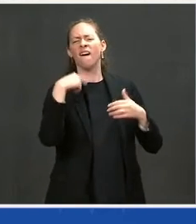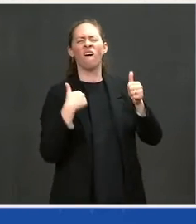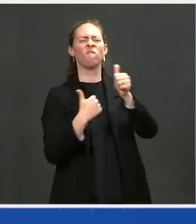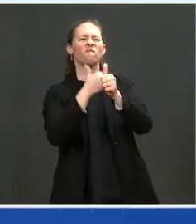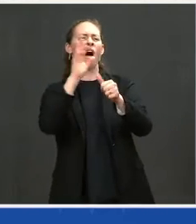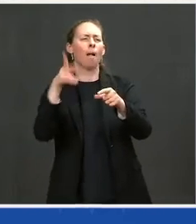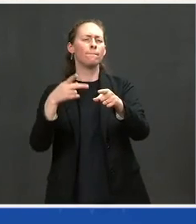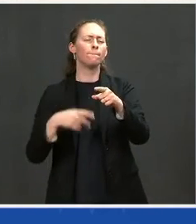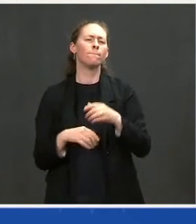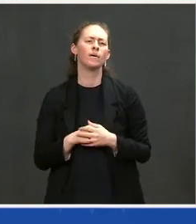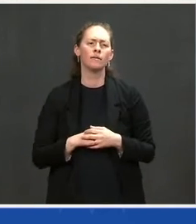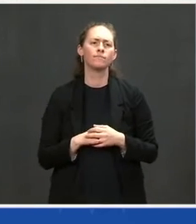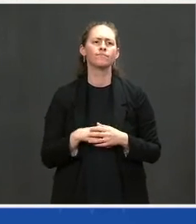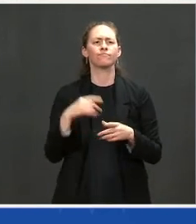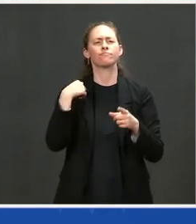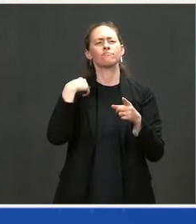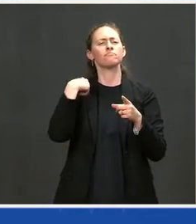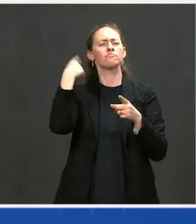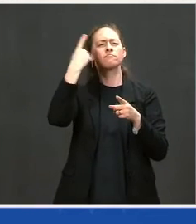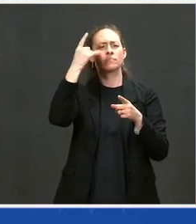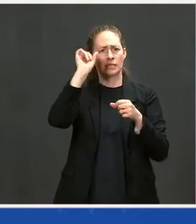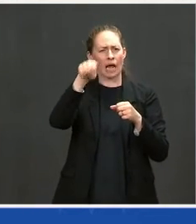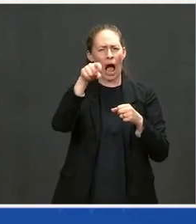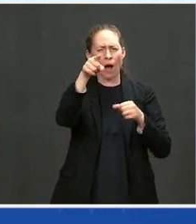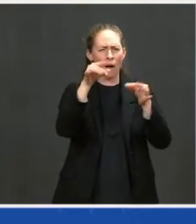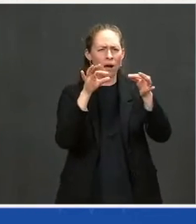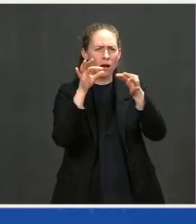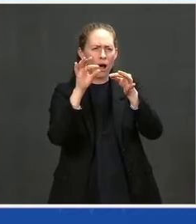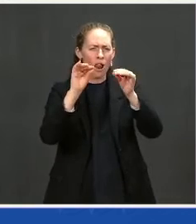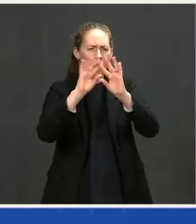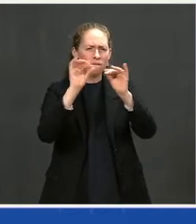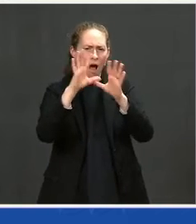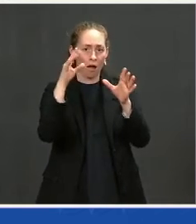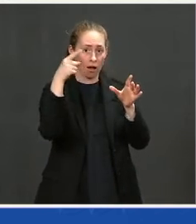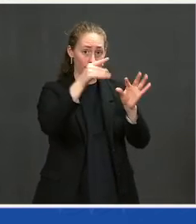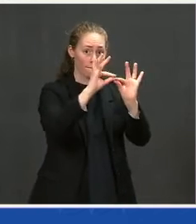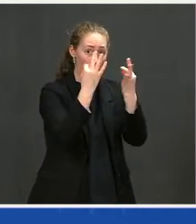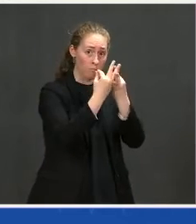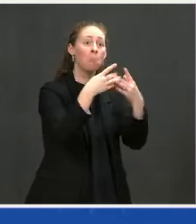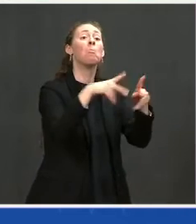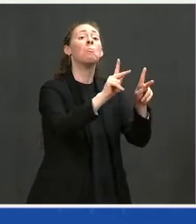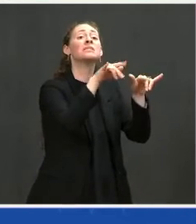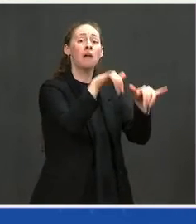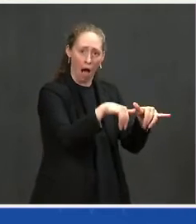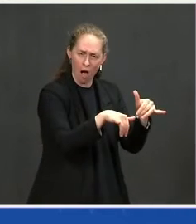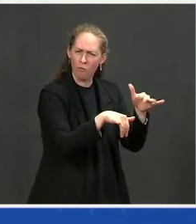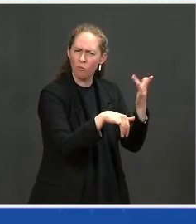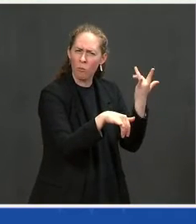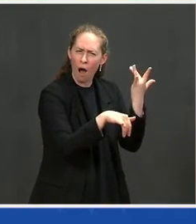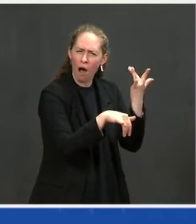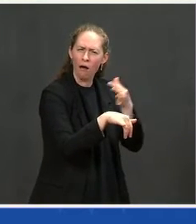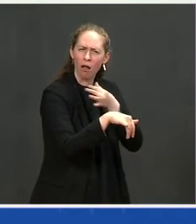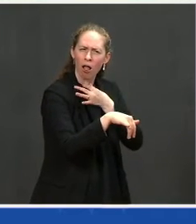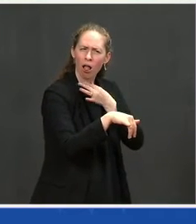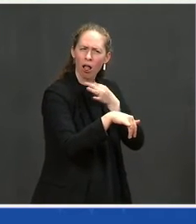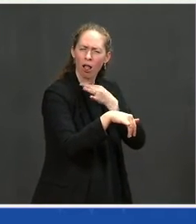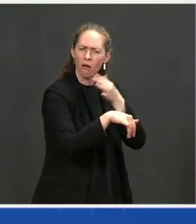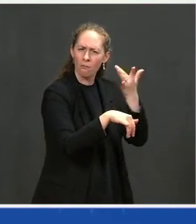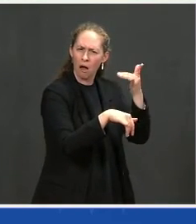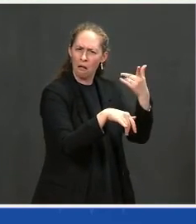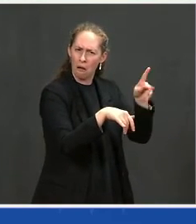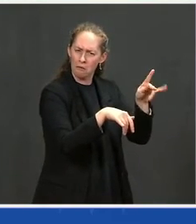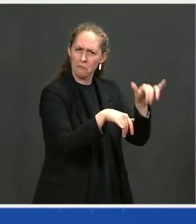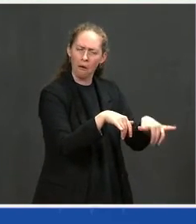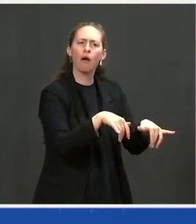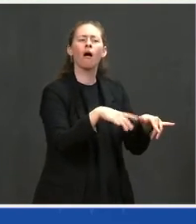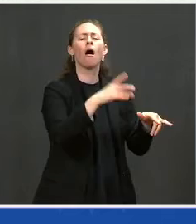about which families, why they're being allowed to stay, what the families that are being allowed to stay, why they're being allowed to stay. And in addition to that, when it comes to the filibuster, which is